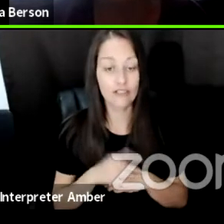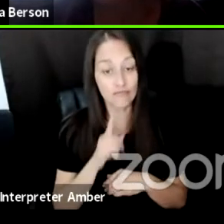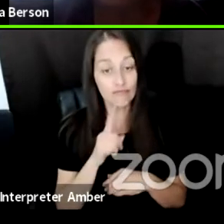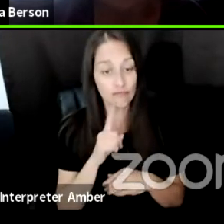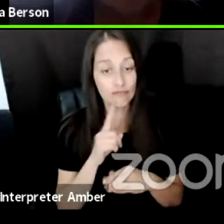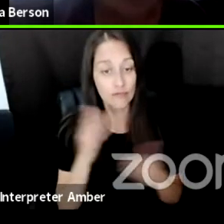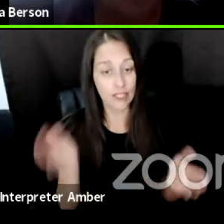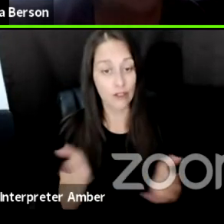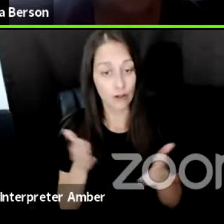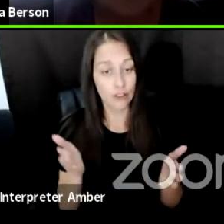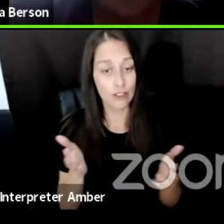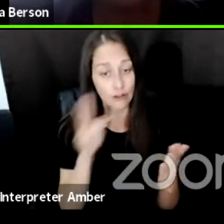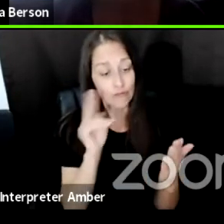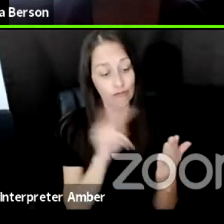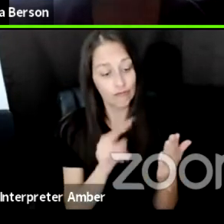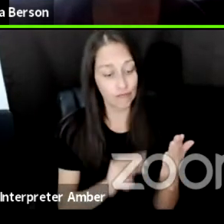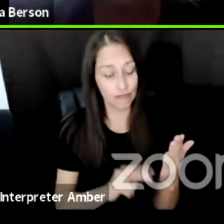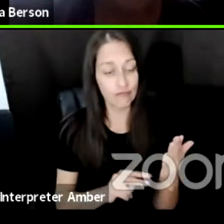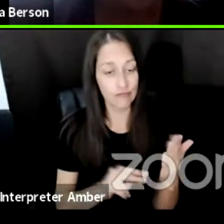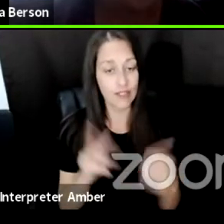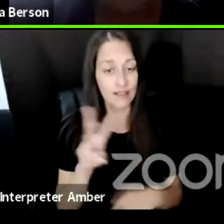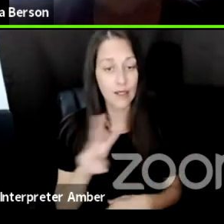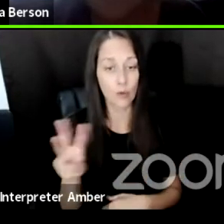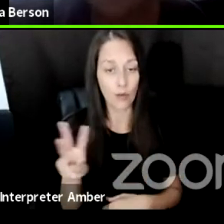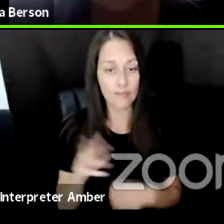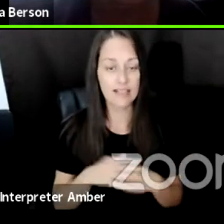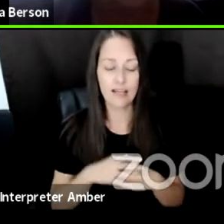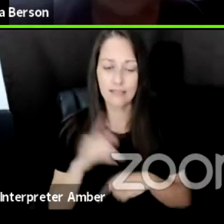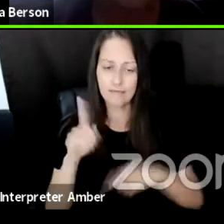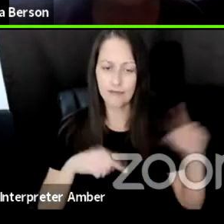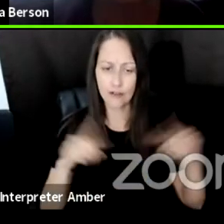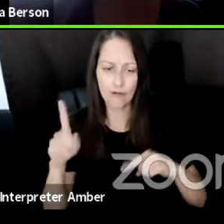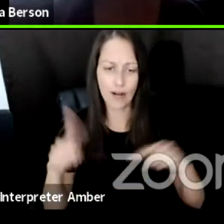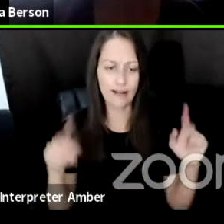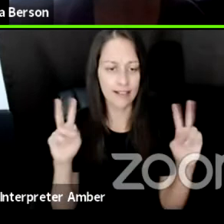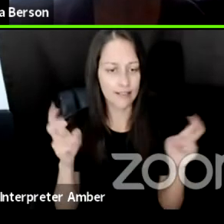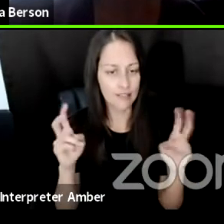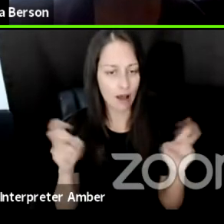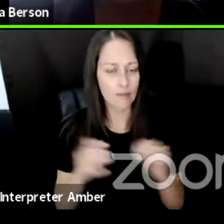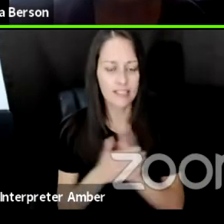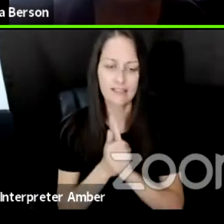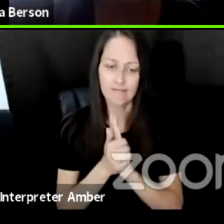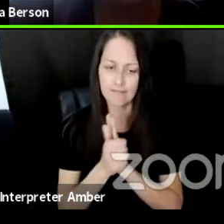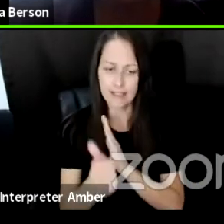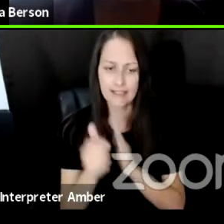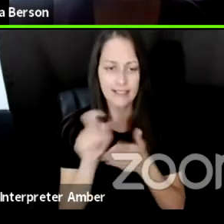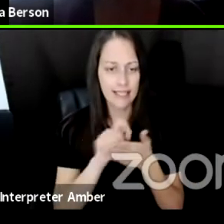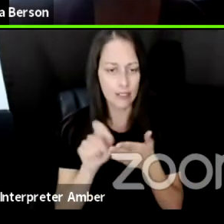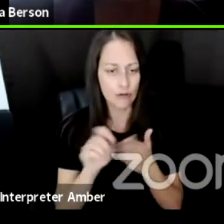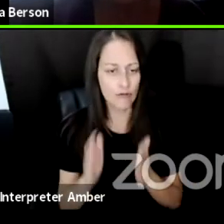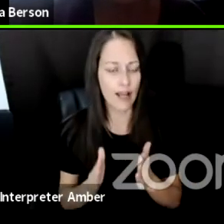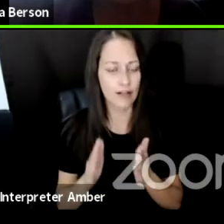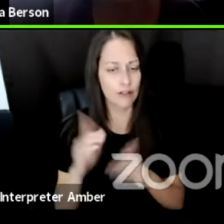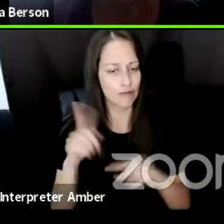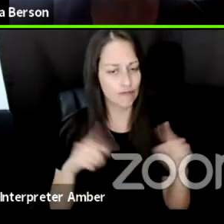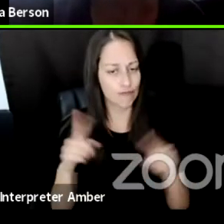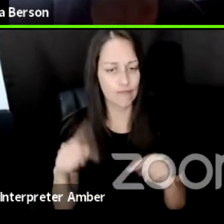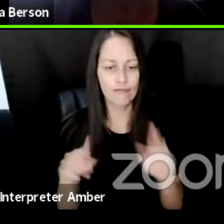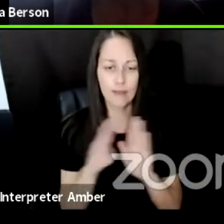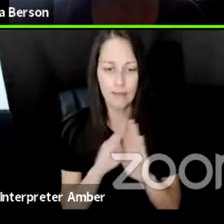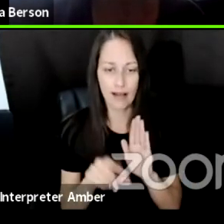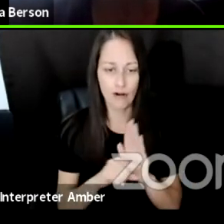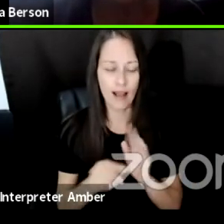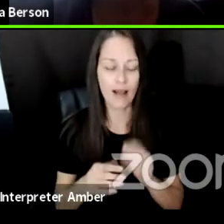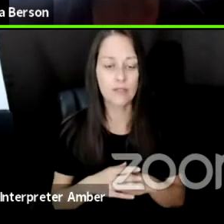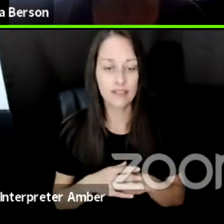because they cover a wide range of things. They have, you know, real good writers of all different backgrounds,